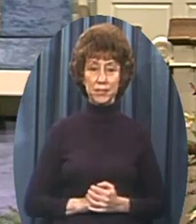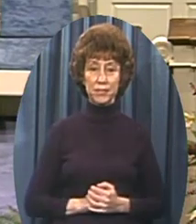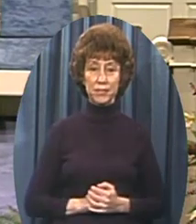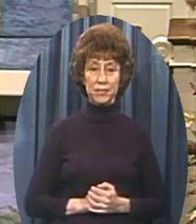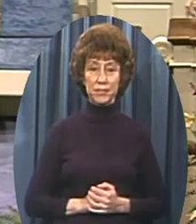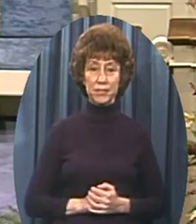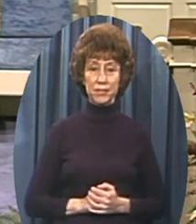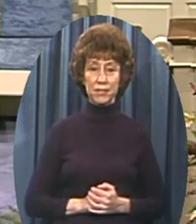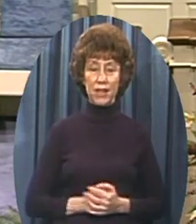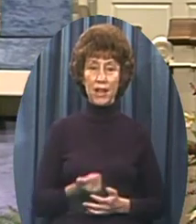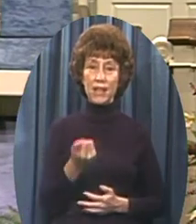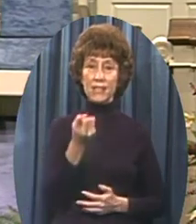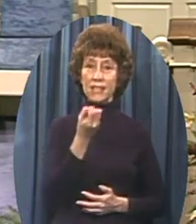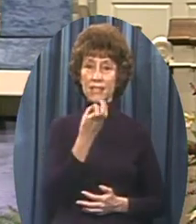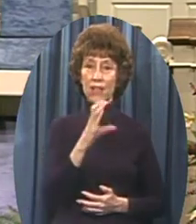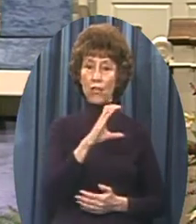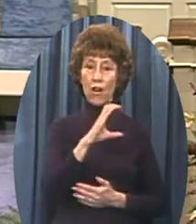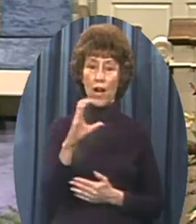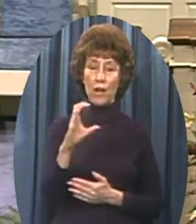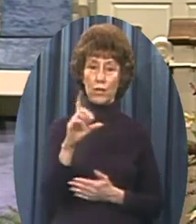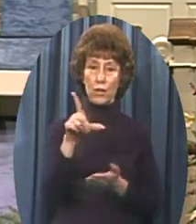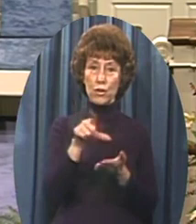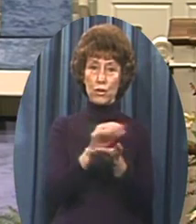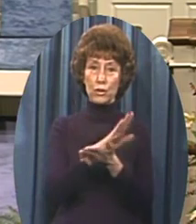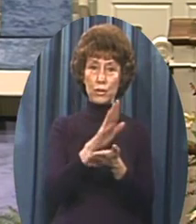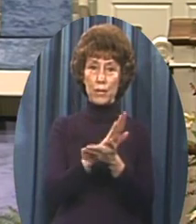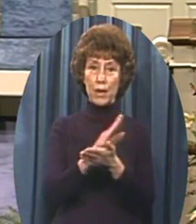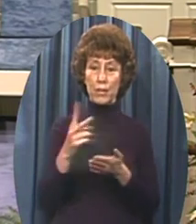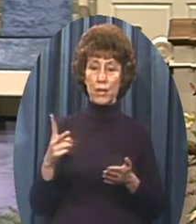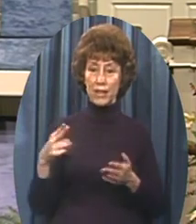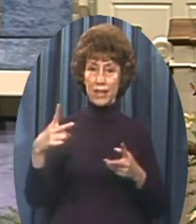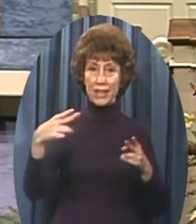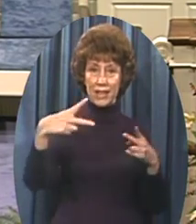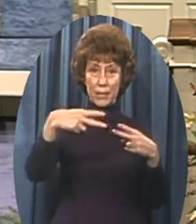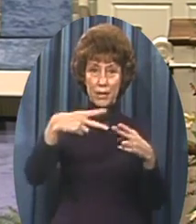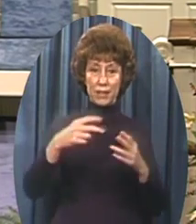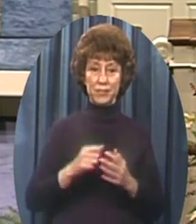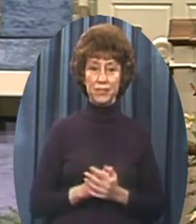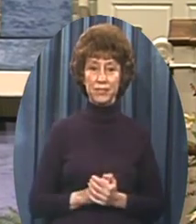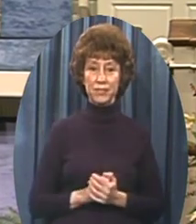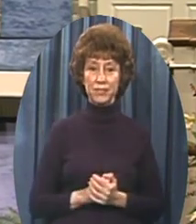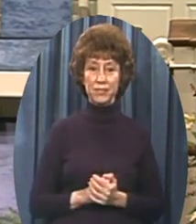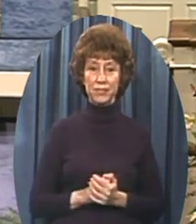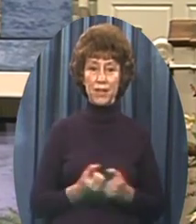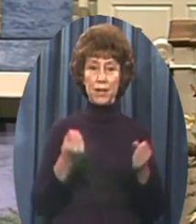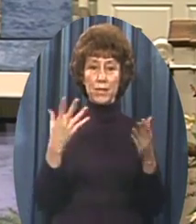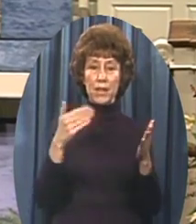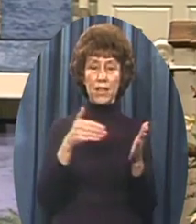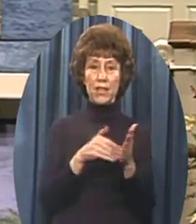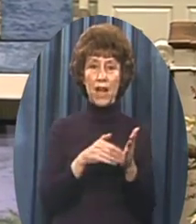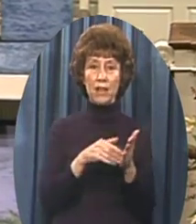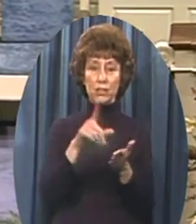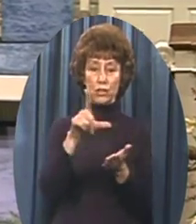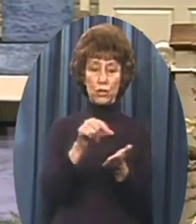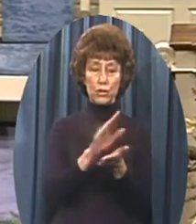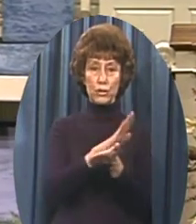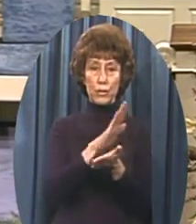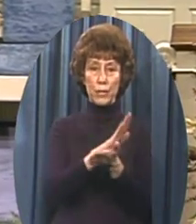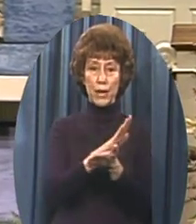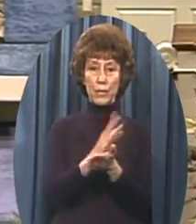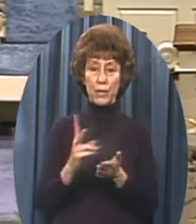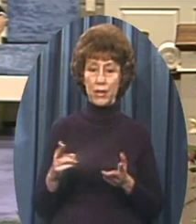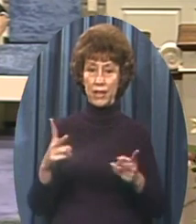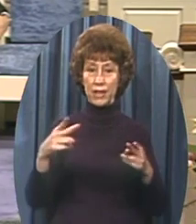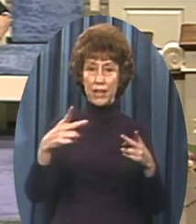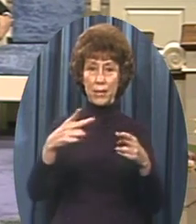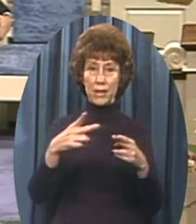there are several hundred newspaper clippings. I asked them, there have been thousands of newspaper clippings about us, and I got